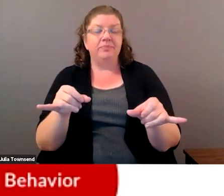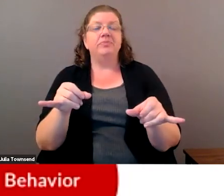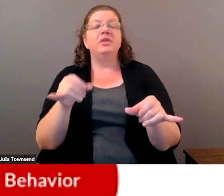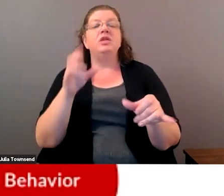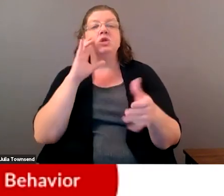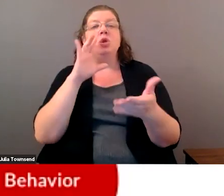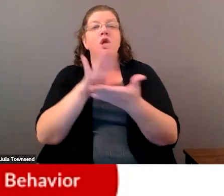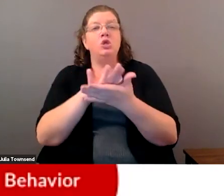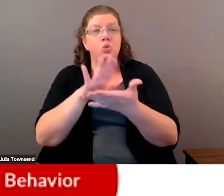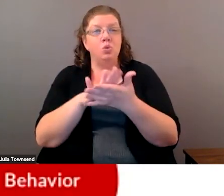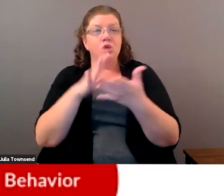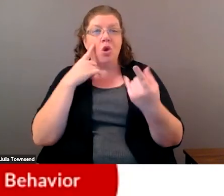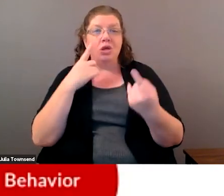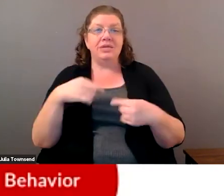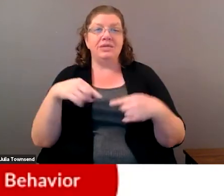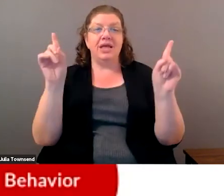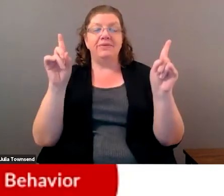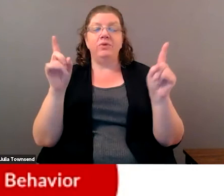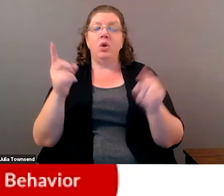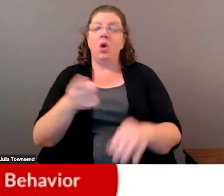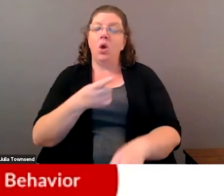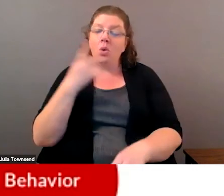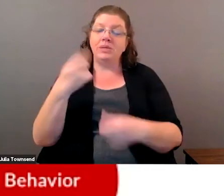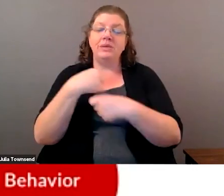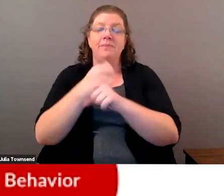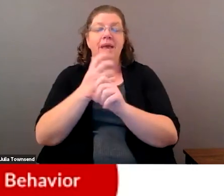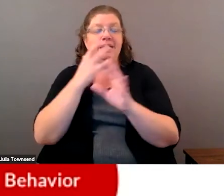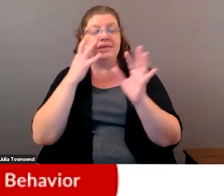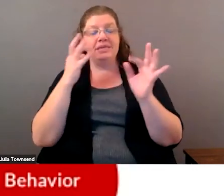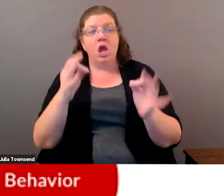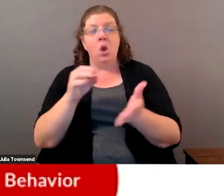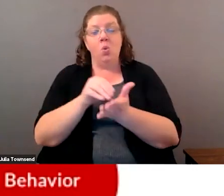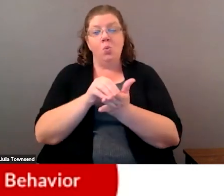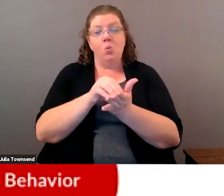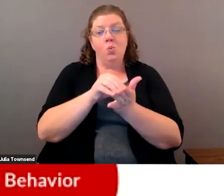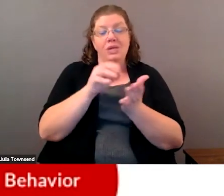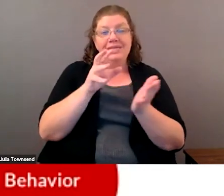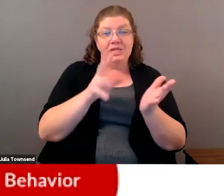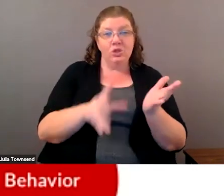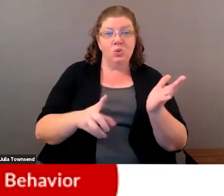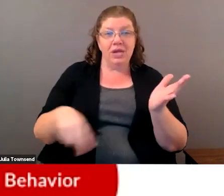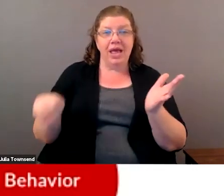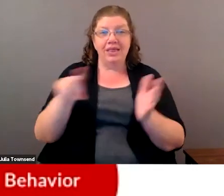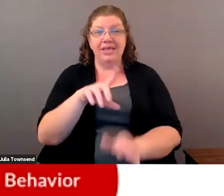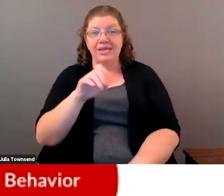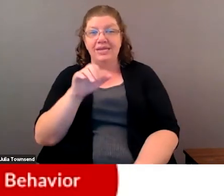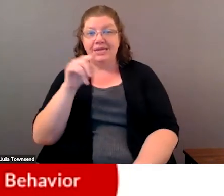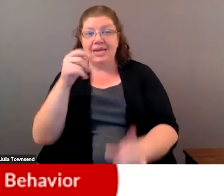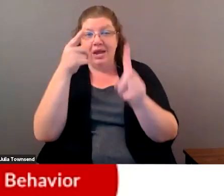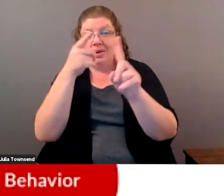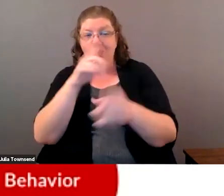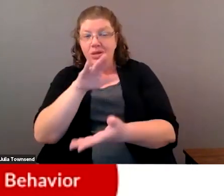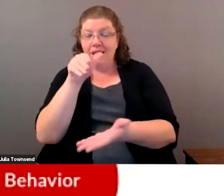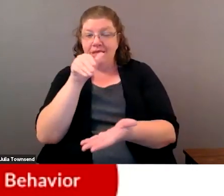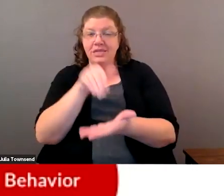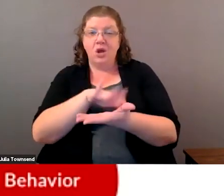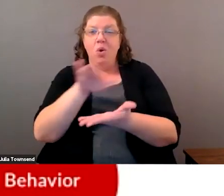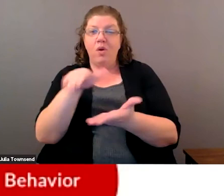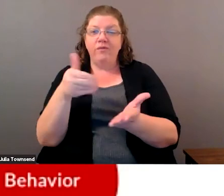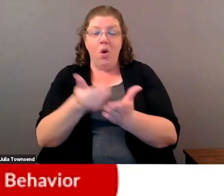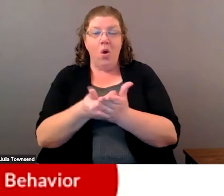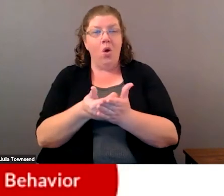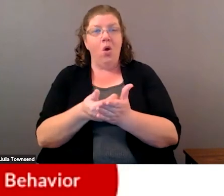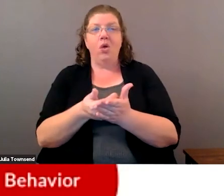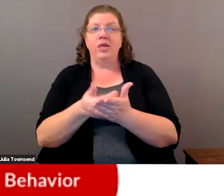are successful, always making decisions with students and these data points at the center of all our investments, whether